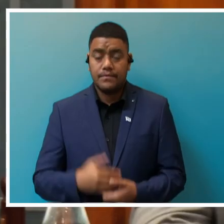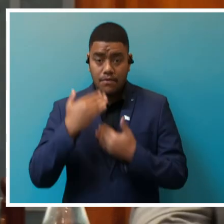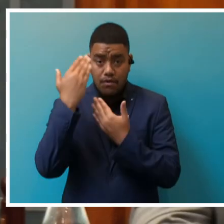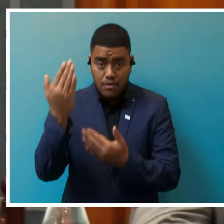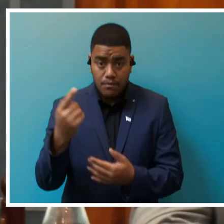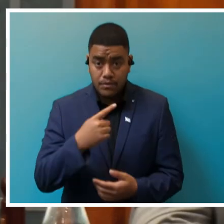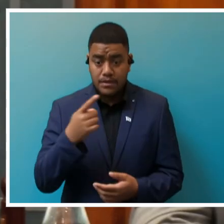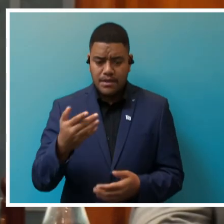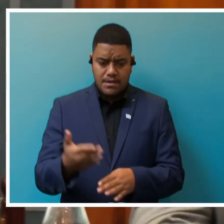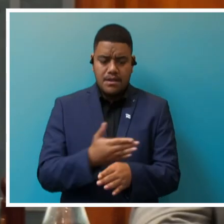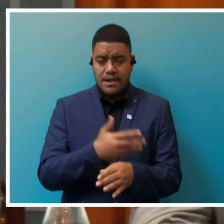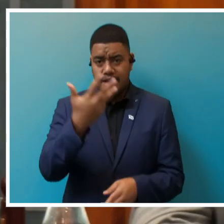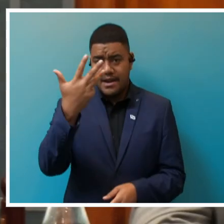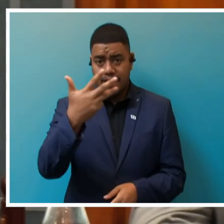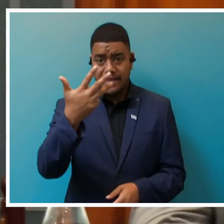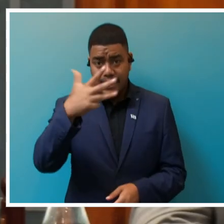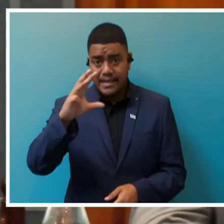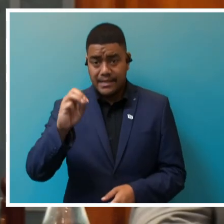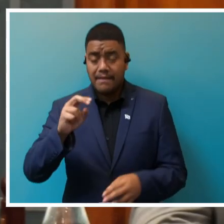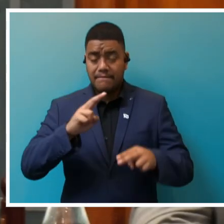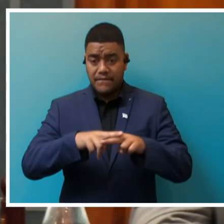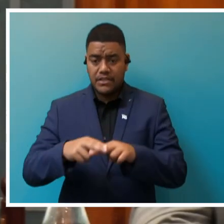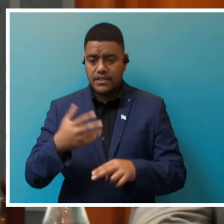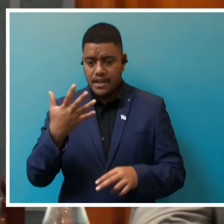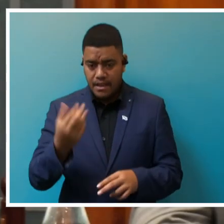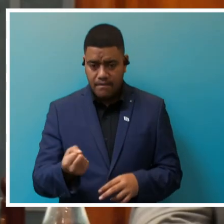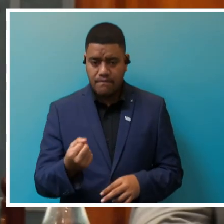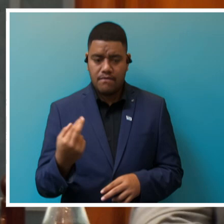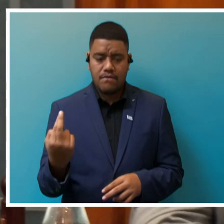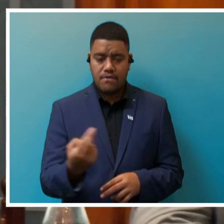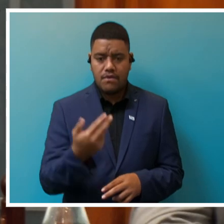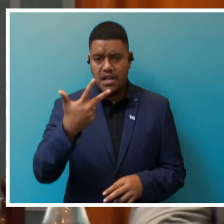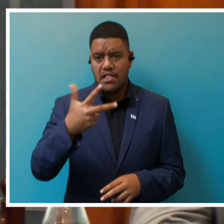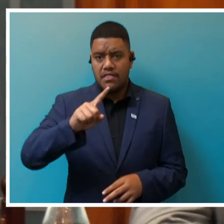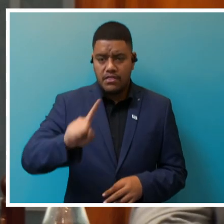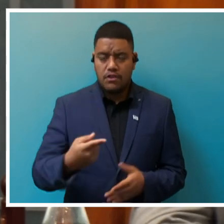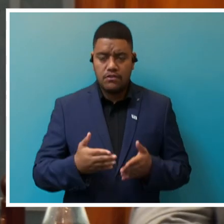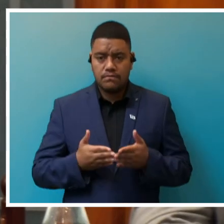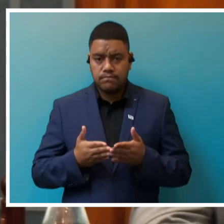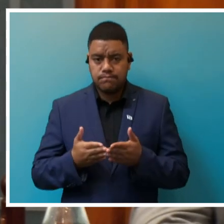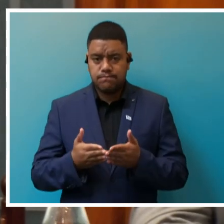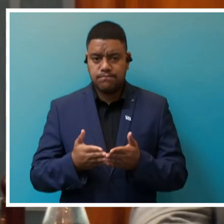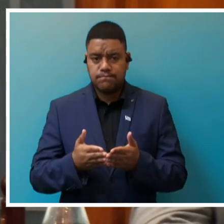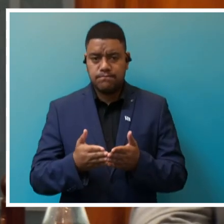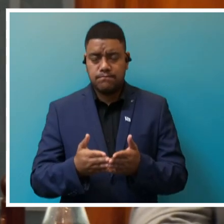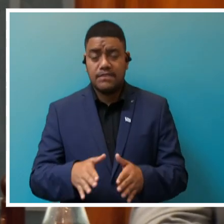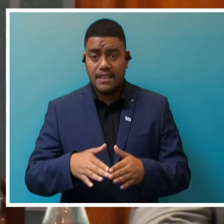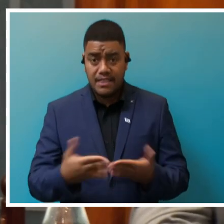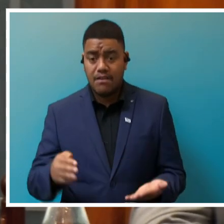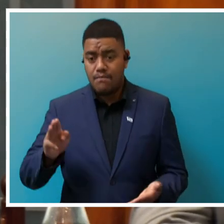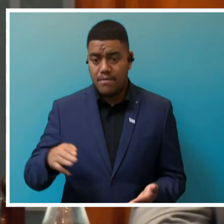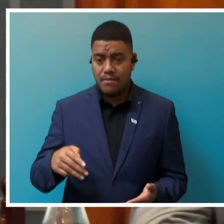early 1990s, Fiji had around 8,000 sheep. However, numbers